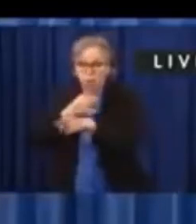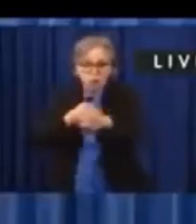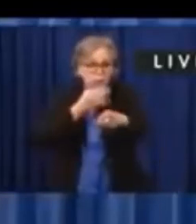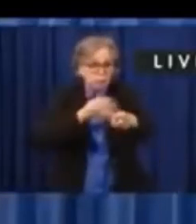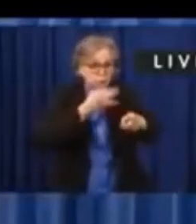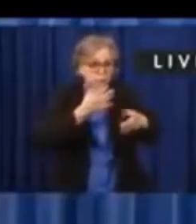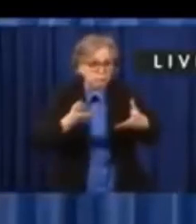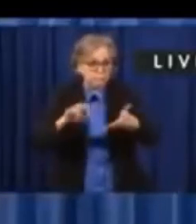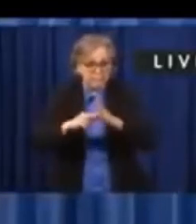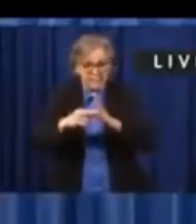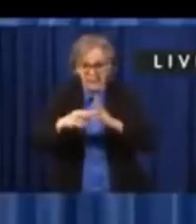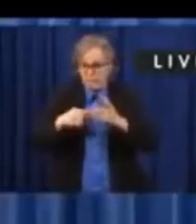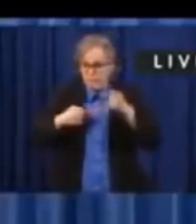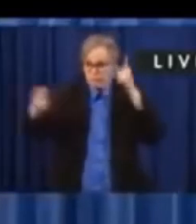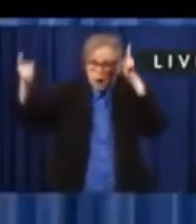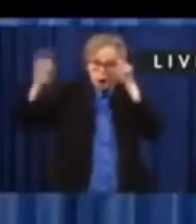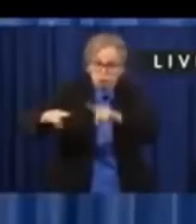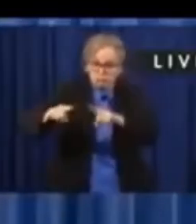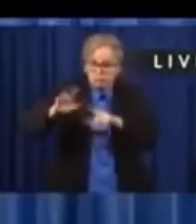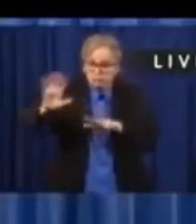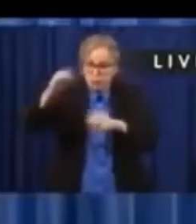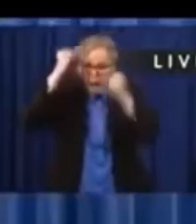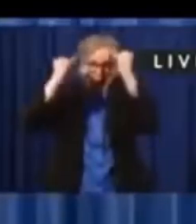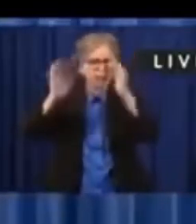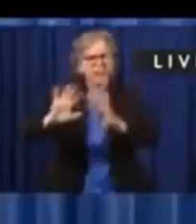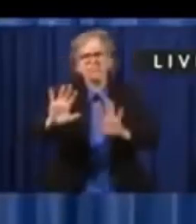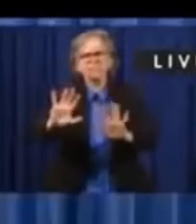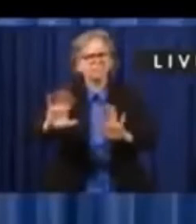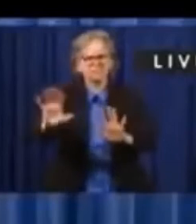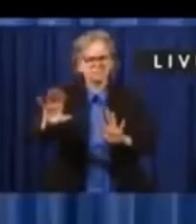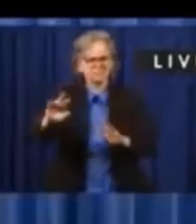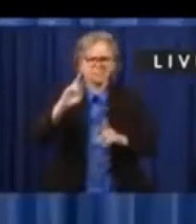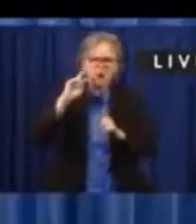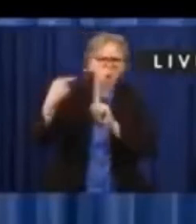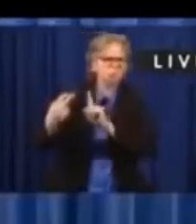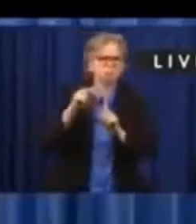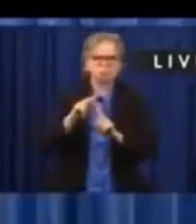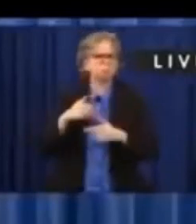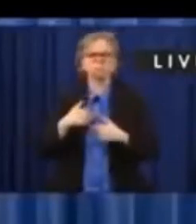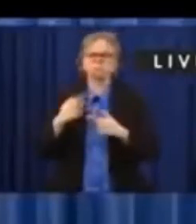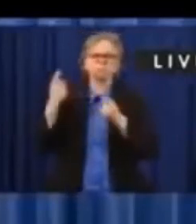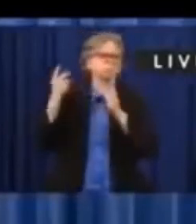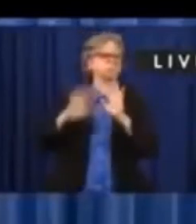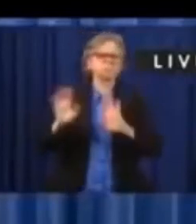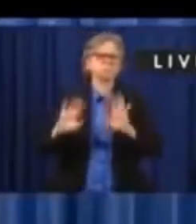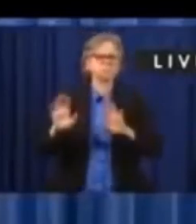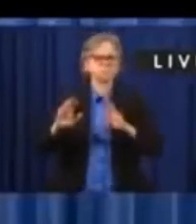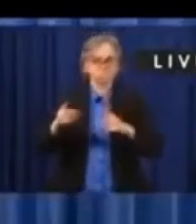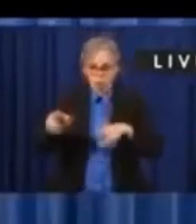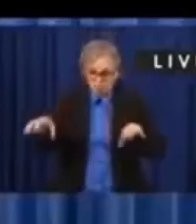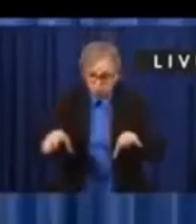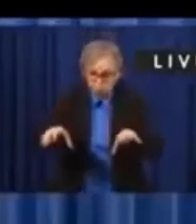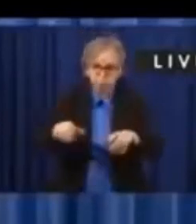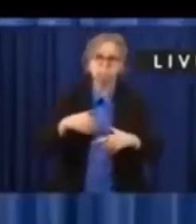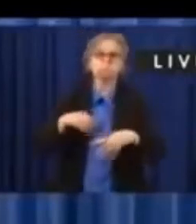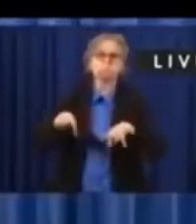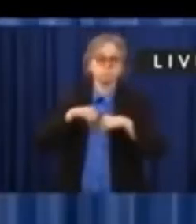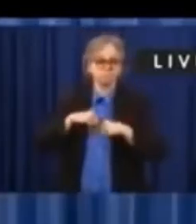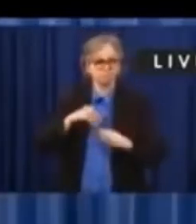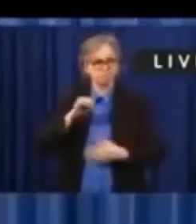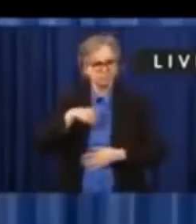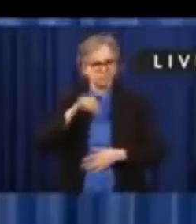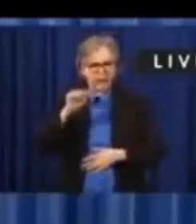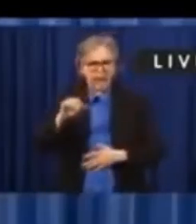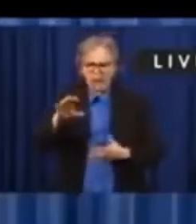everyone so ideology or what they think about everything in the world and intimidate to accept that to be able to use their help